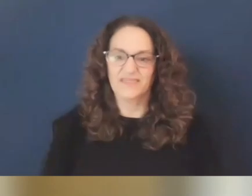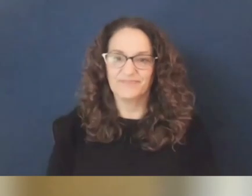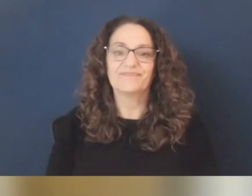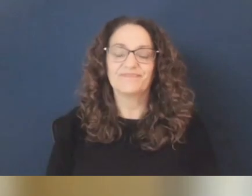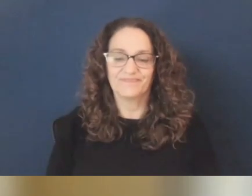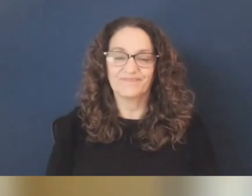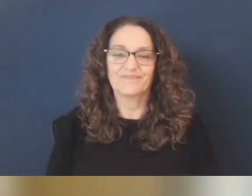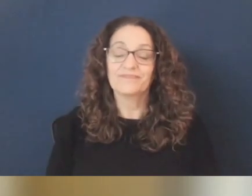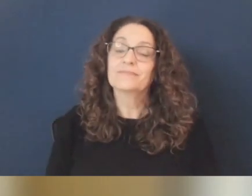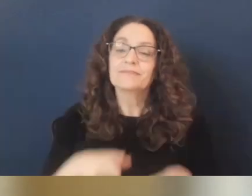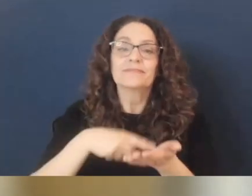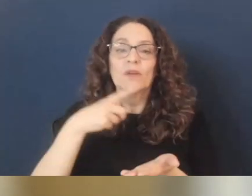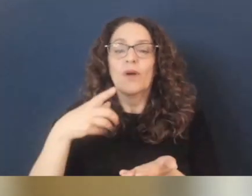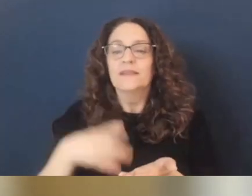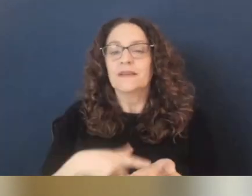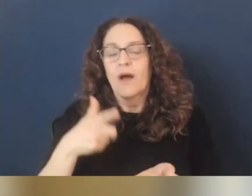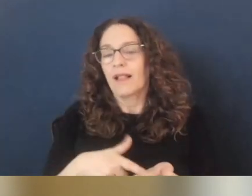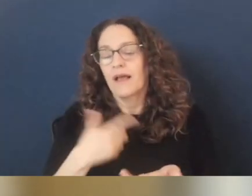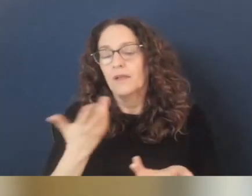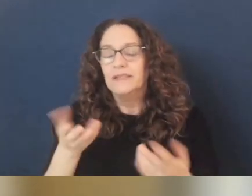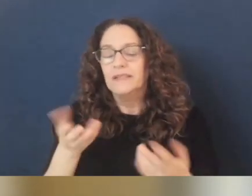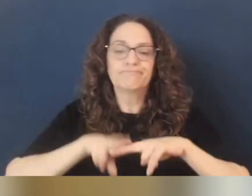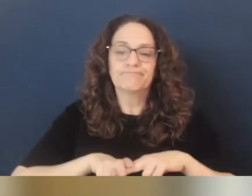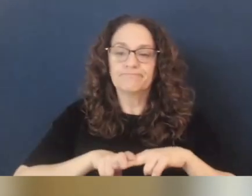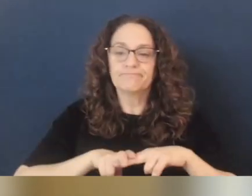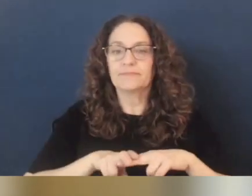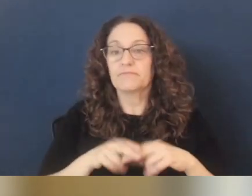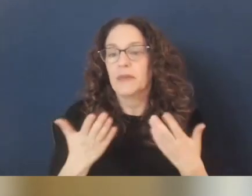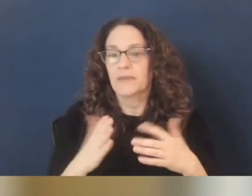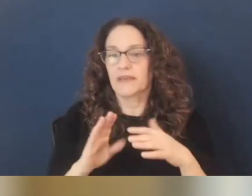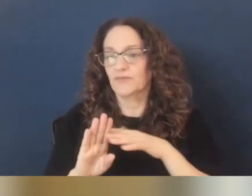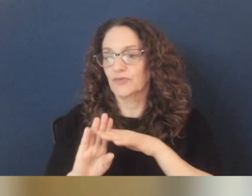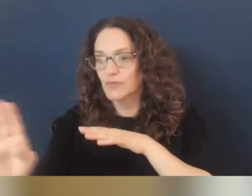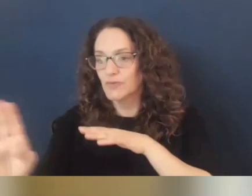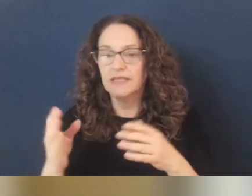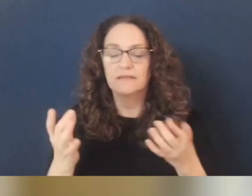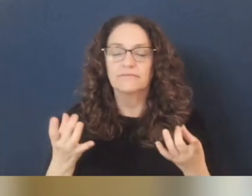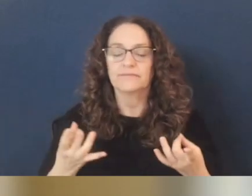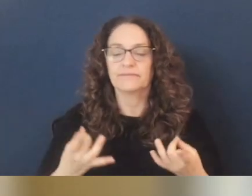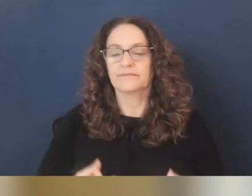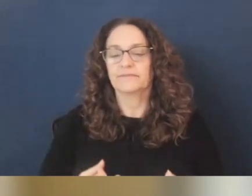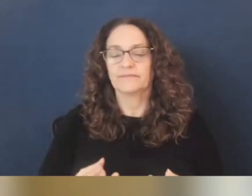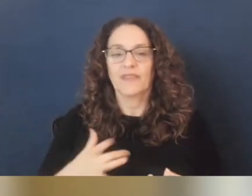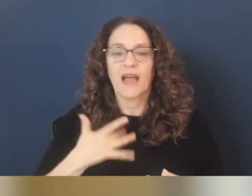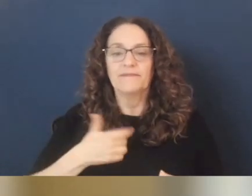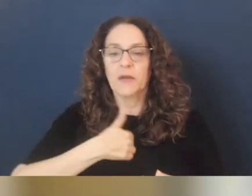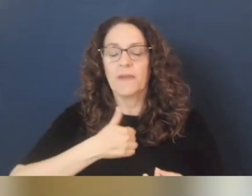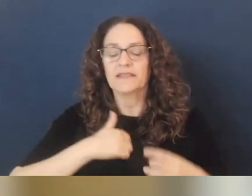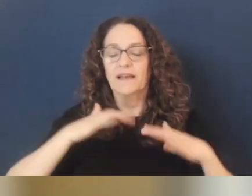Every once in a while, I'll be sitting in a retreat, for example, and you know, things will be getting pretty calm and quiet, but there'll be one or